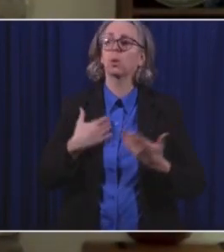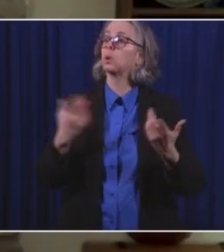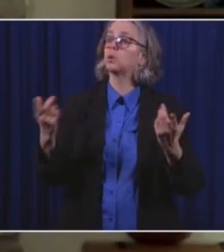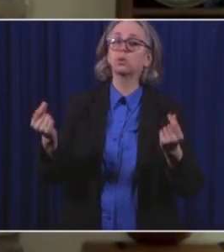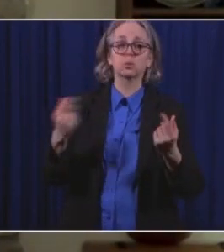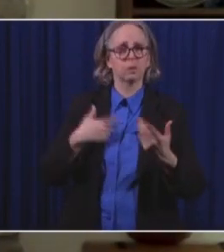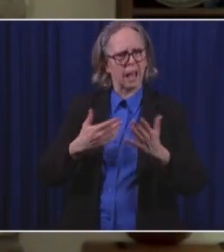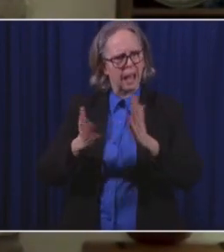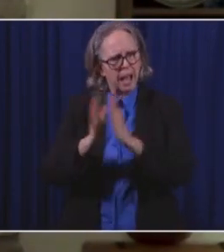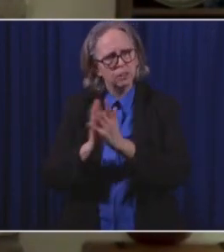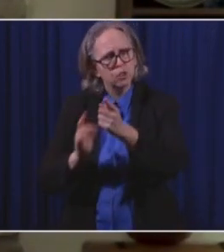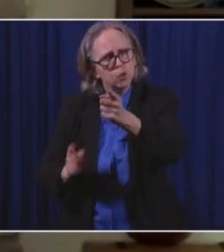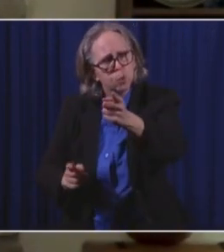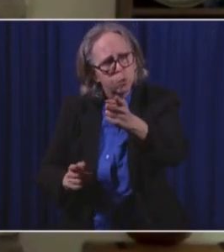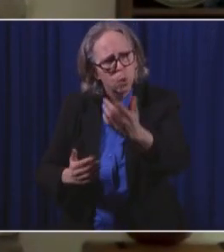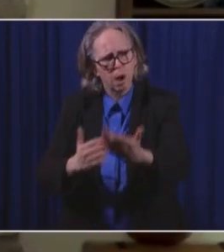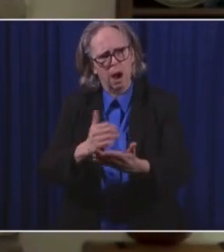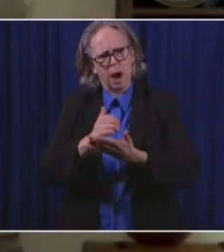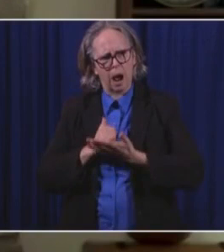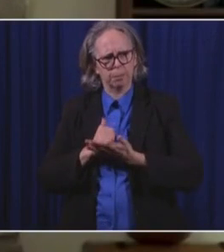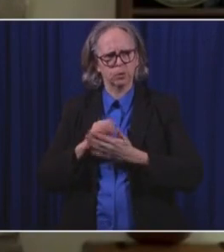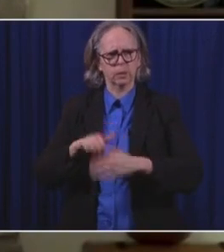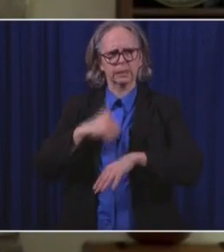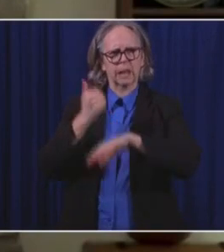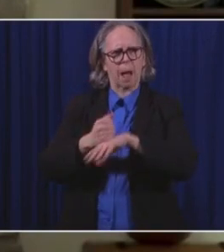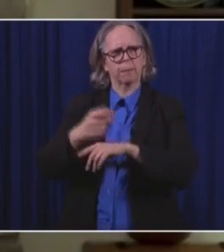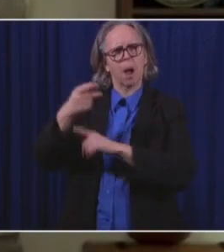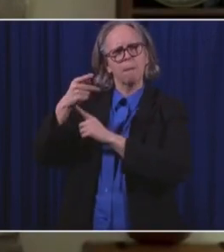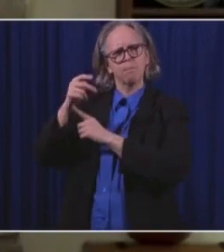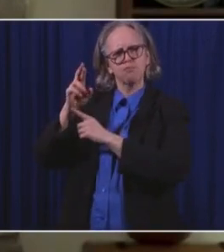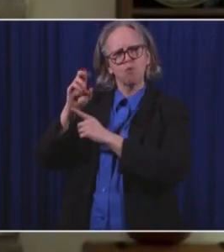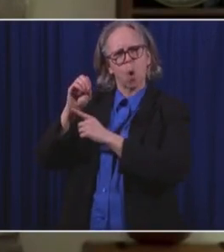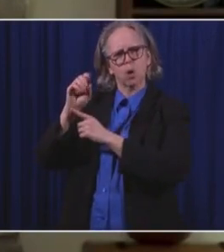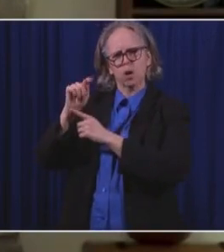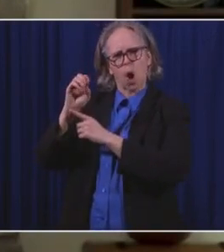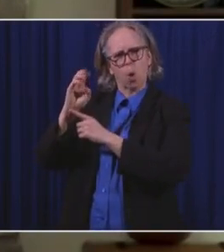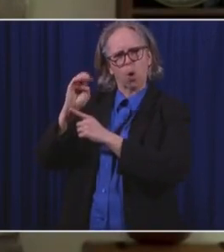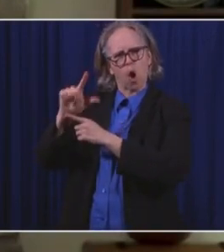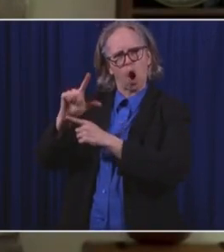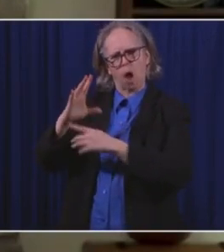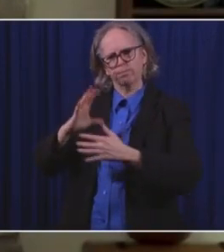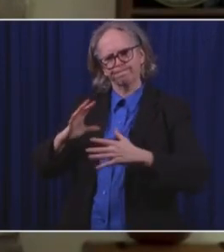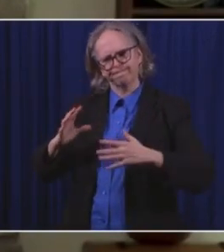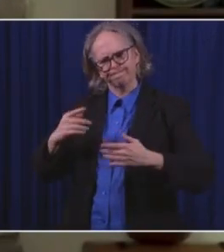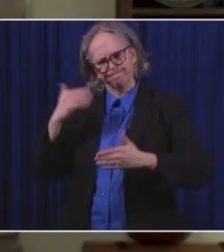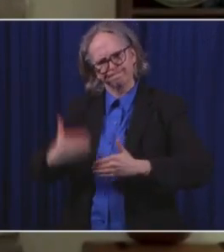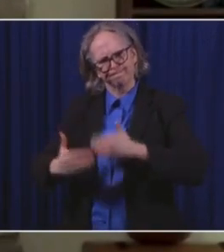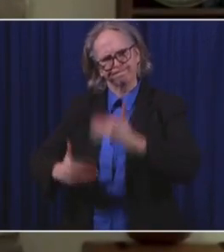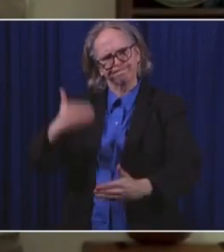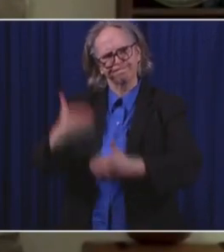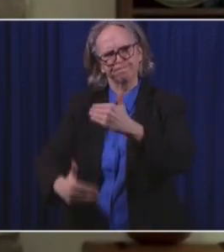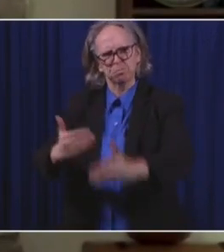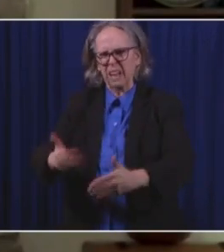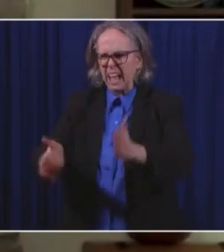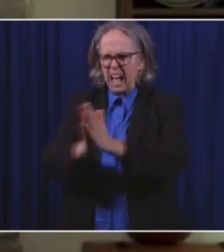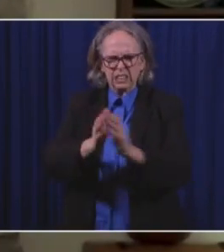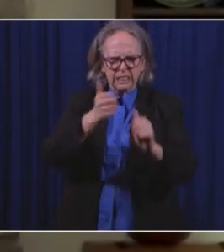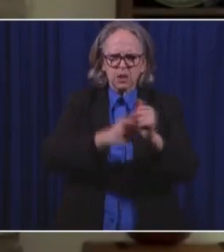all Ohioans to follow for the next 21 days, an